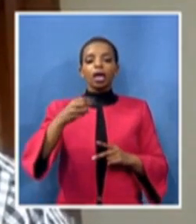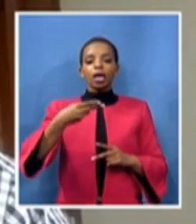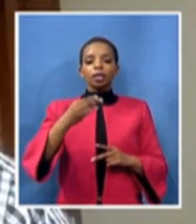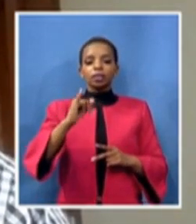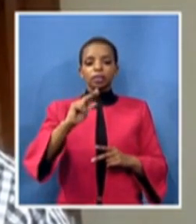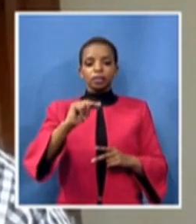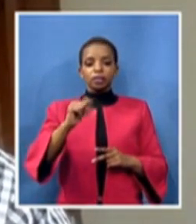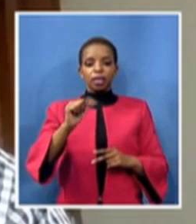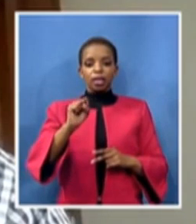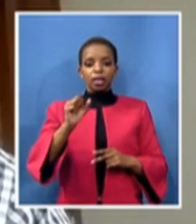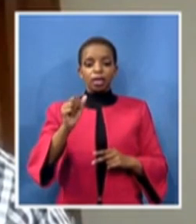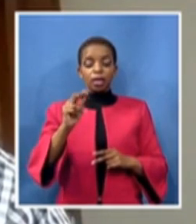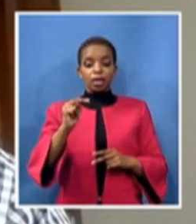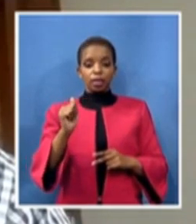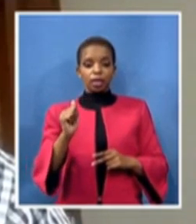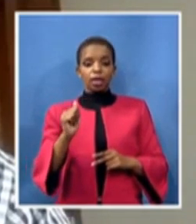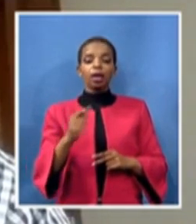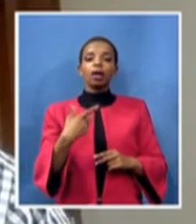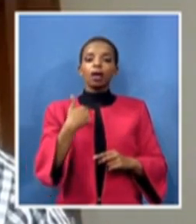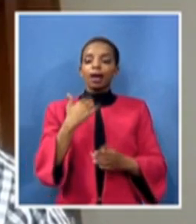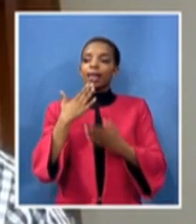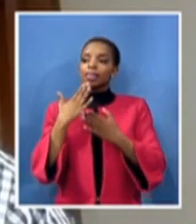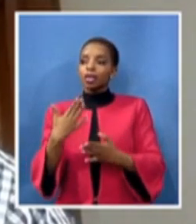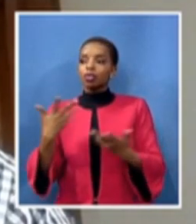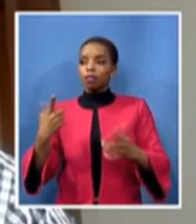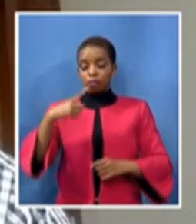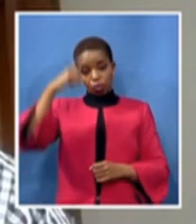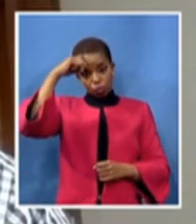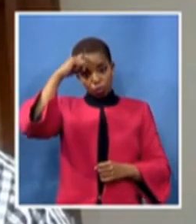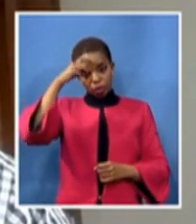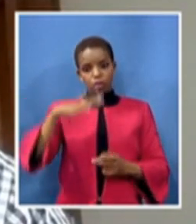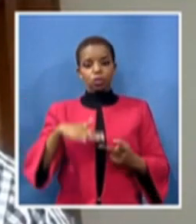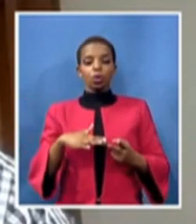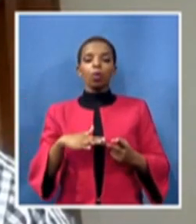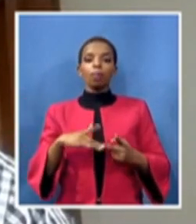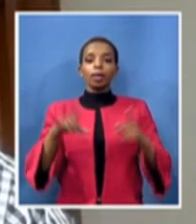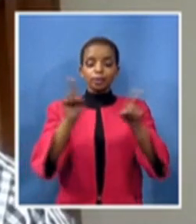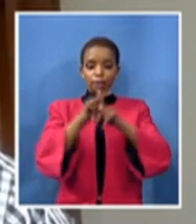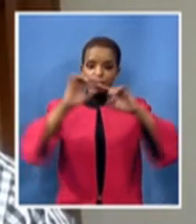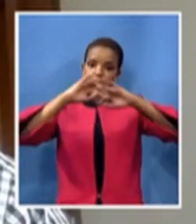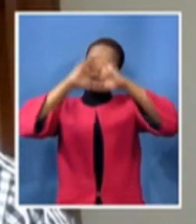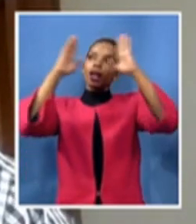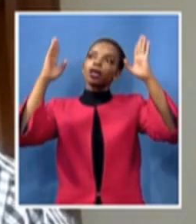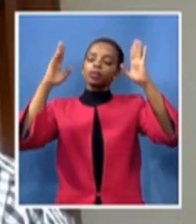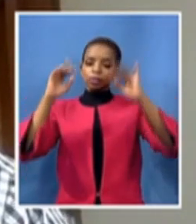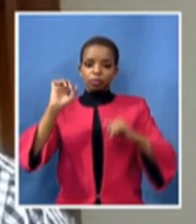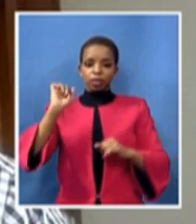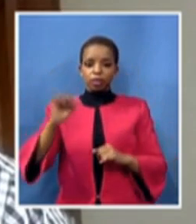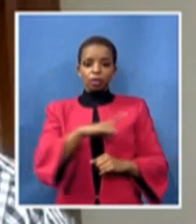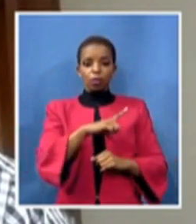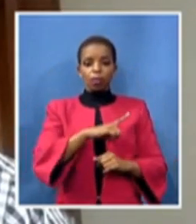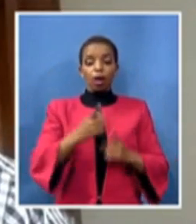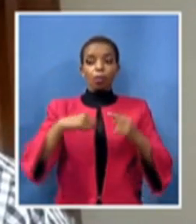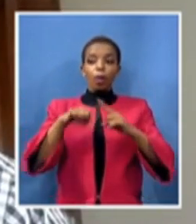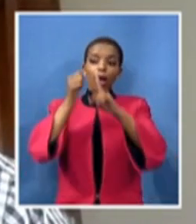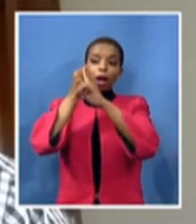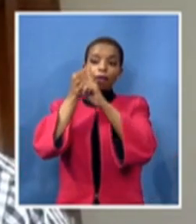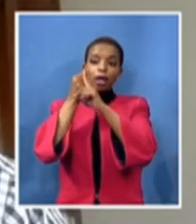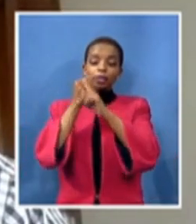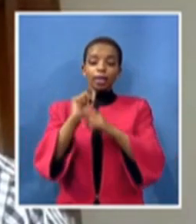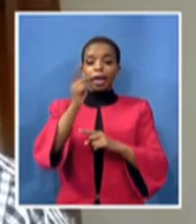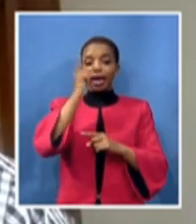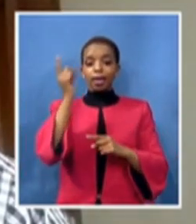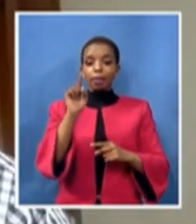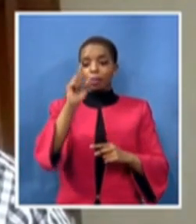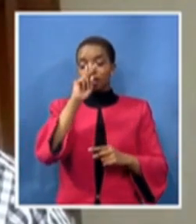enlightenment as we fight an enemy that does not see color, wealth, status, or